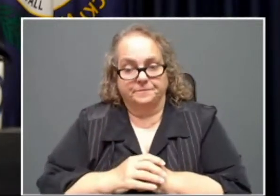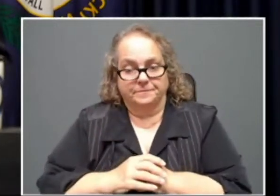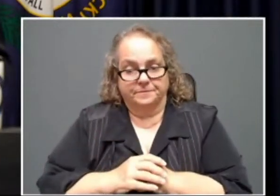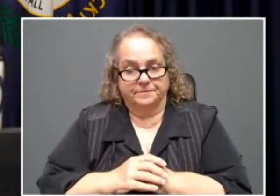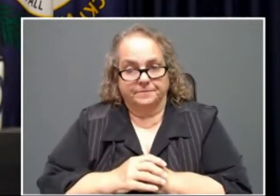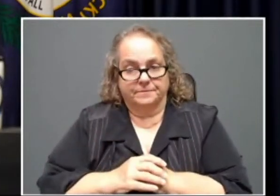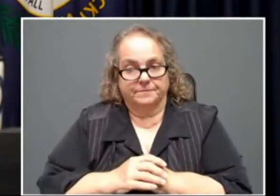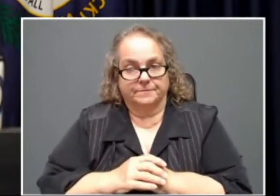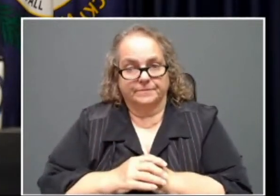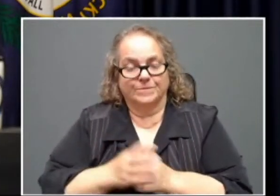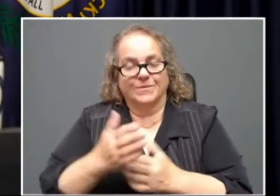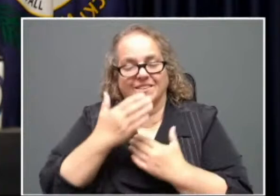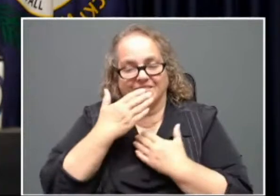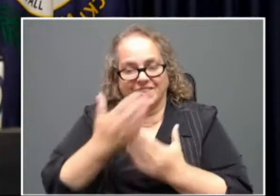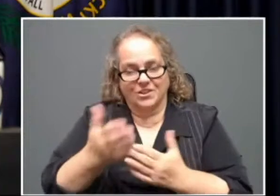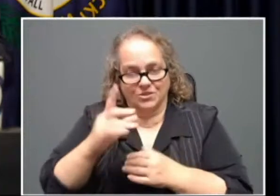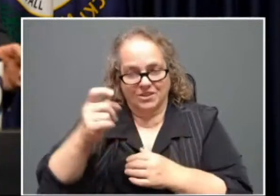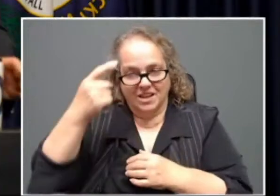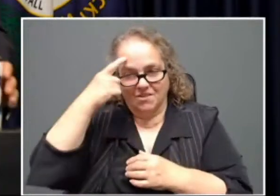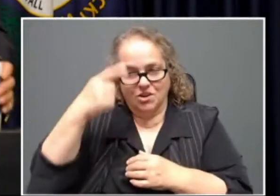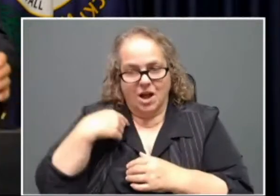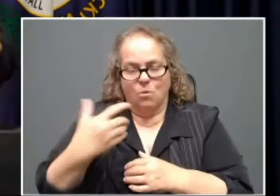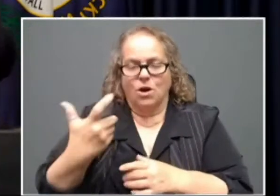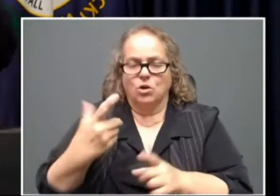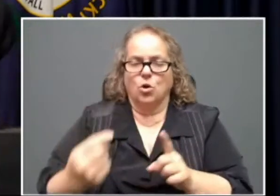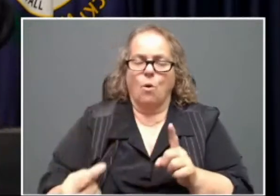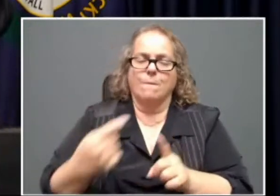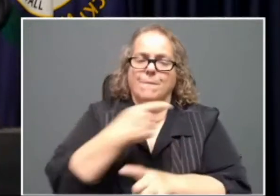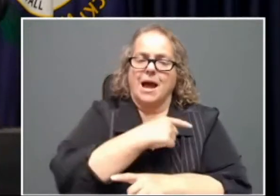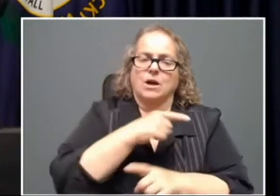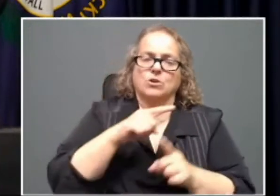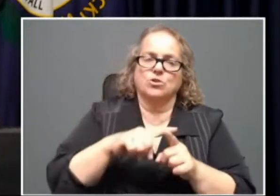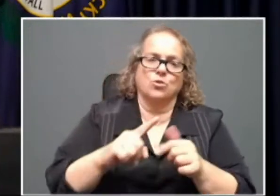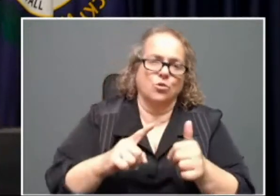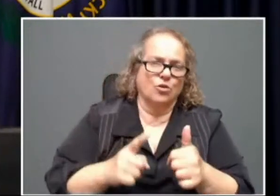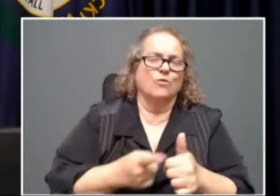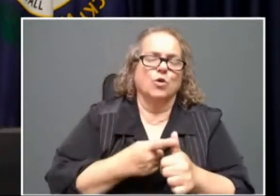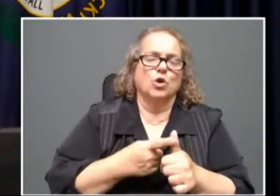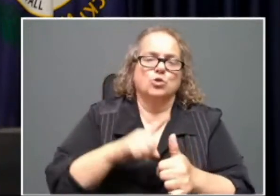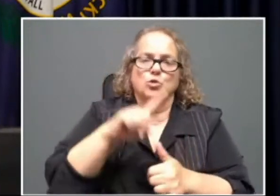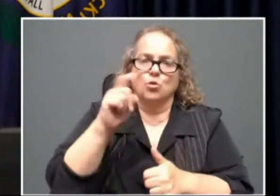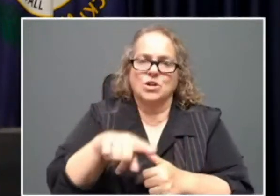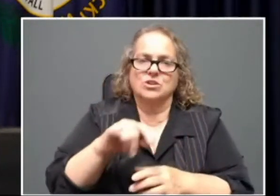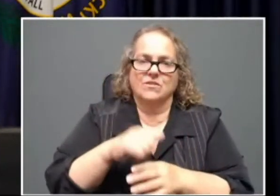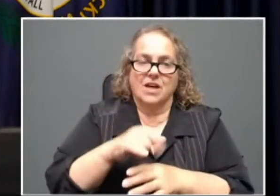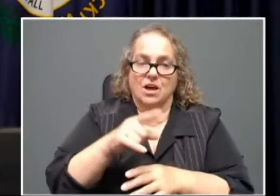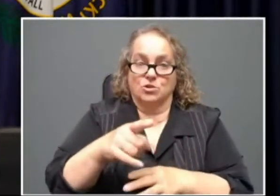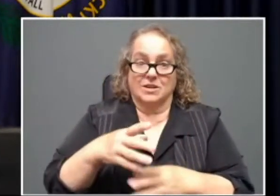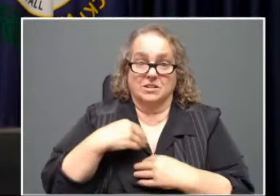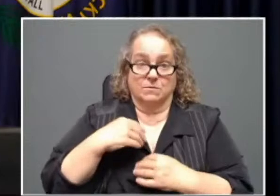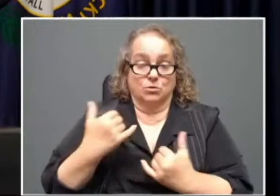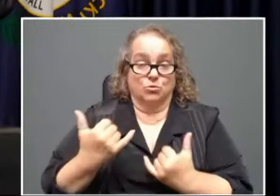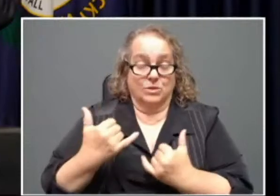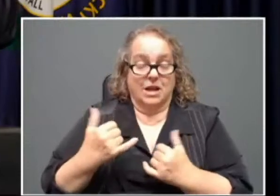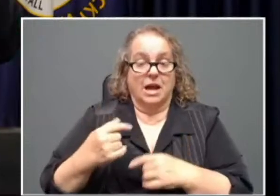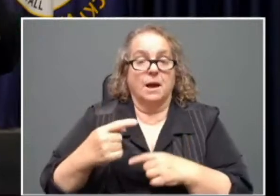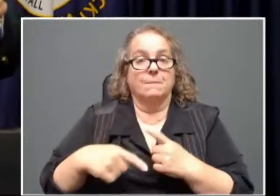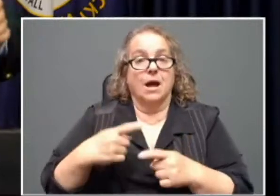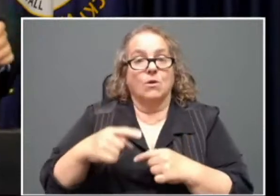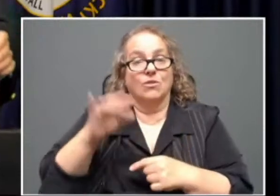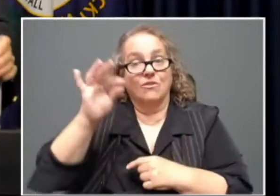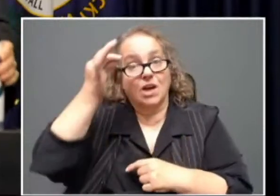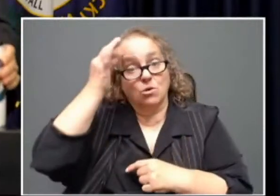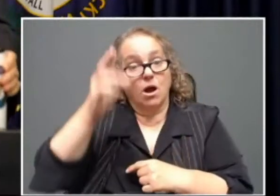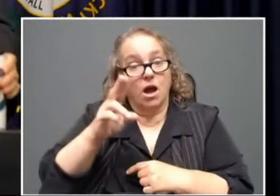Thank you, Governor. I want to go back to the very first question you took today about the federal